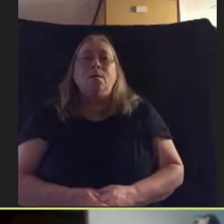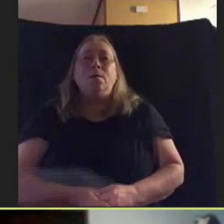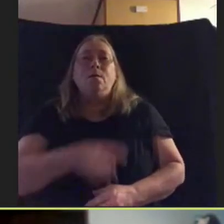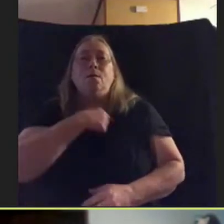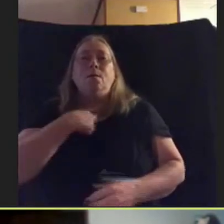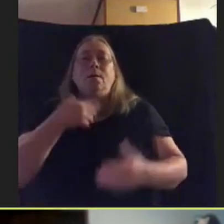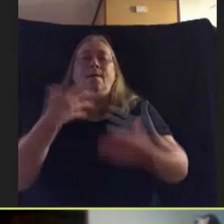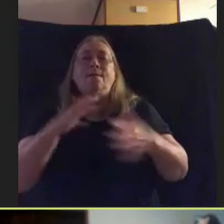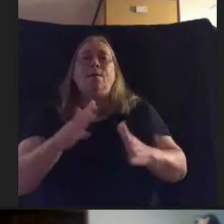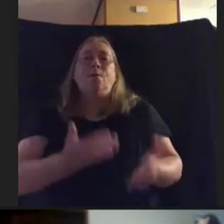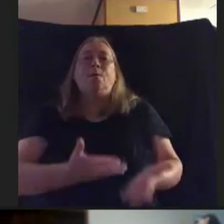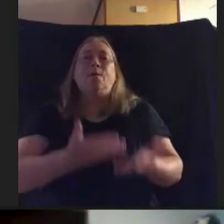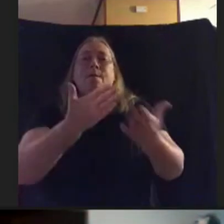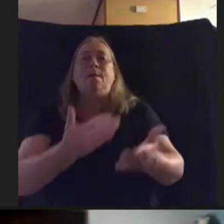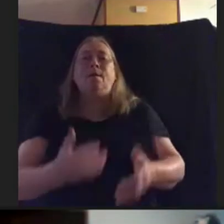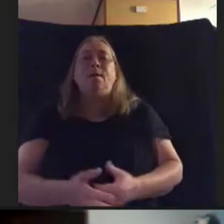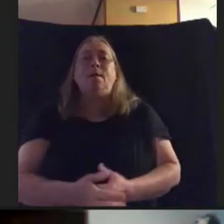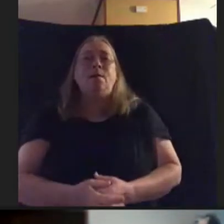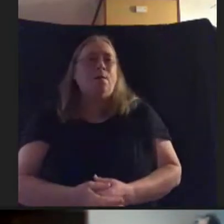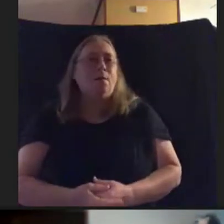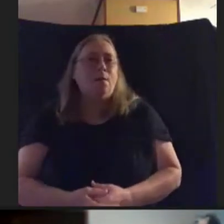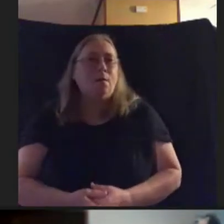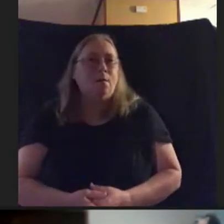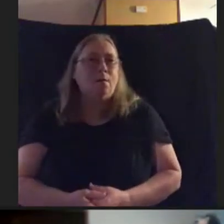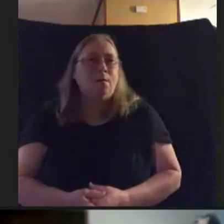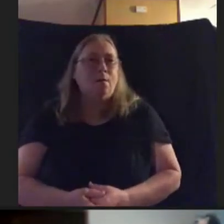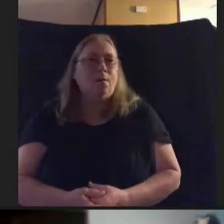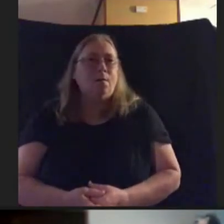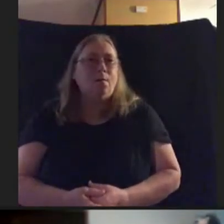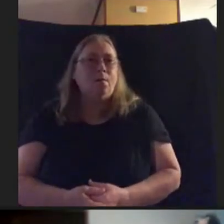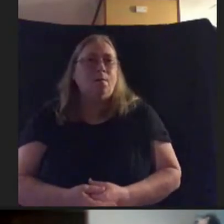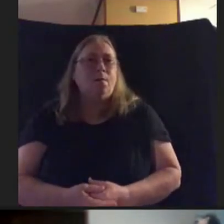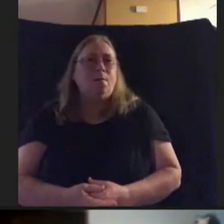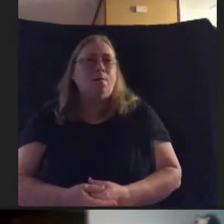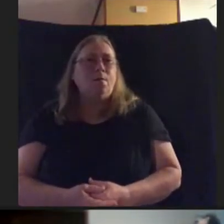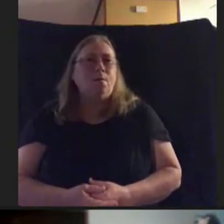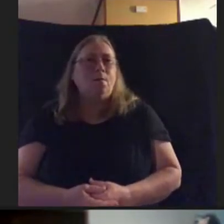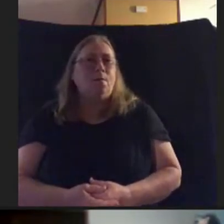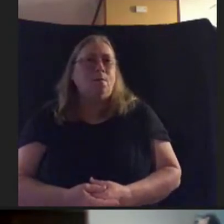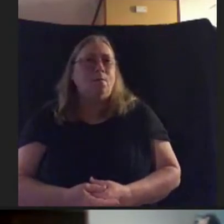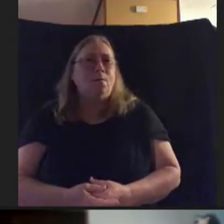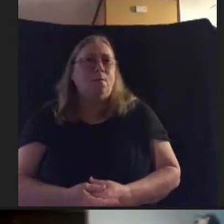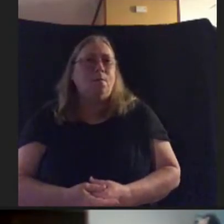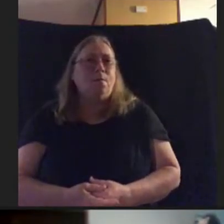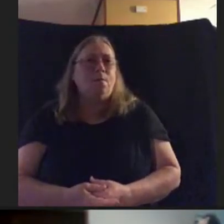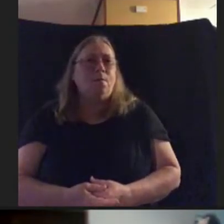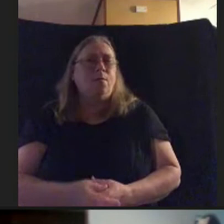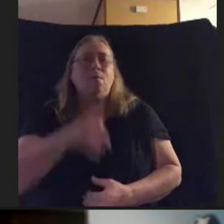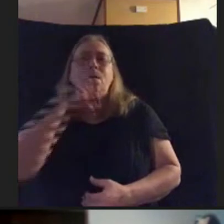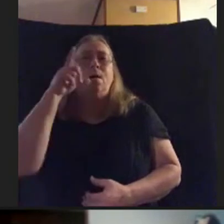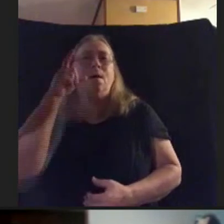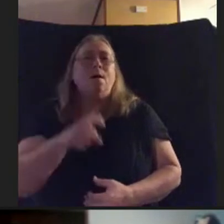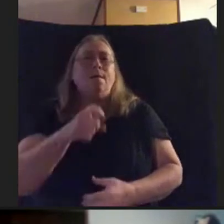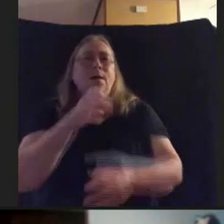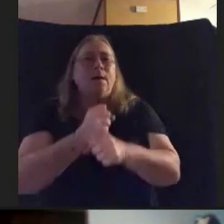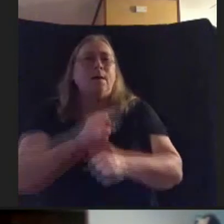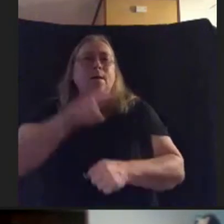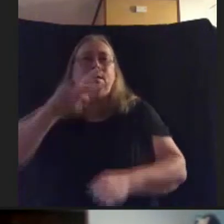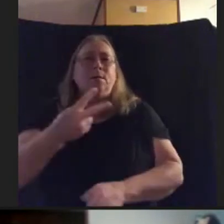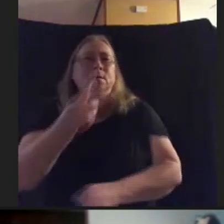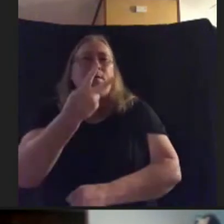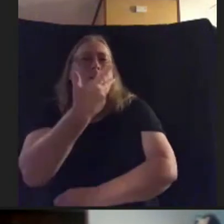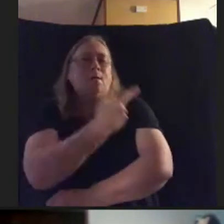doses to. I think what Allie may be getting to is you do not have to get your second dose on